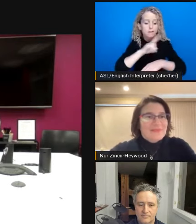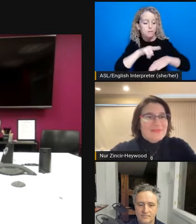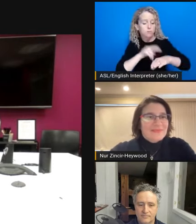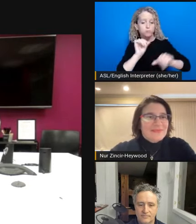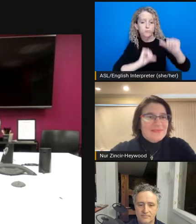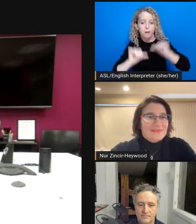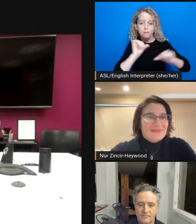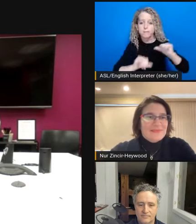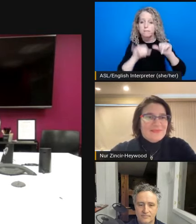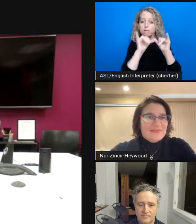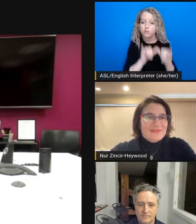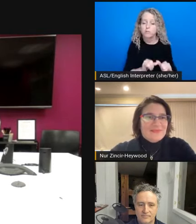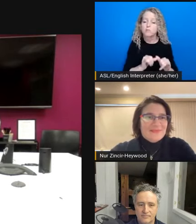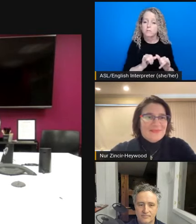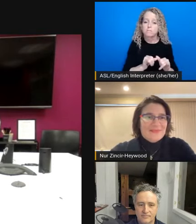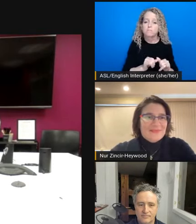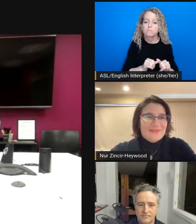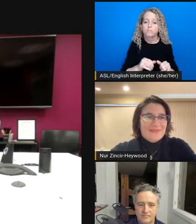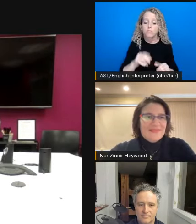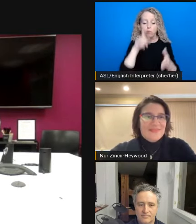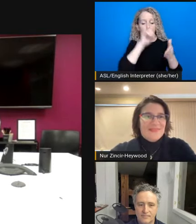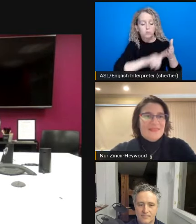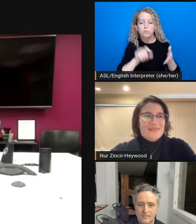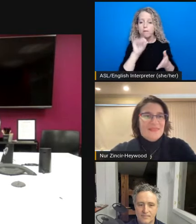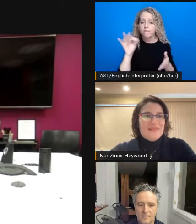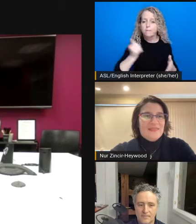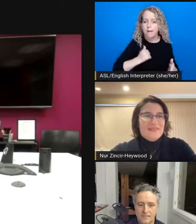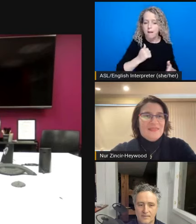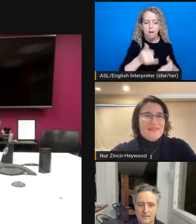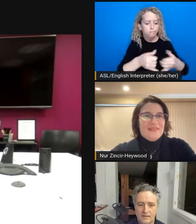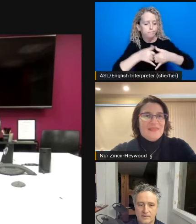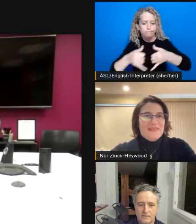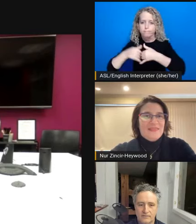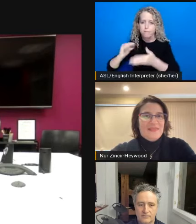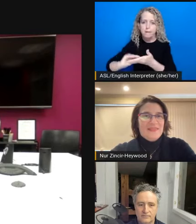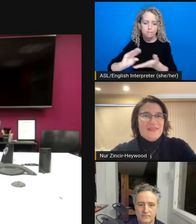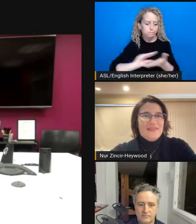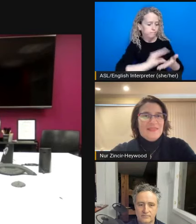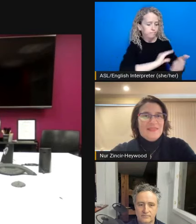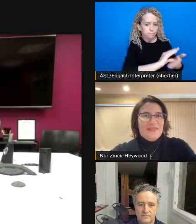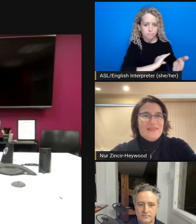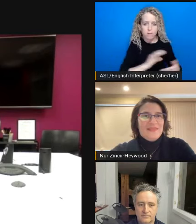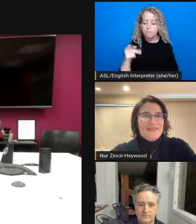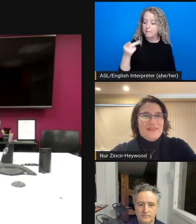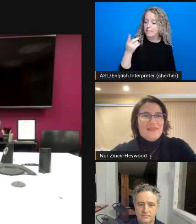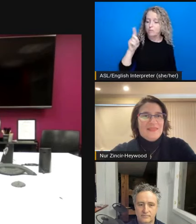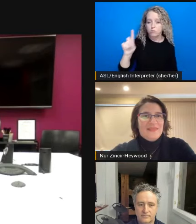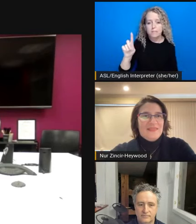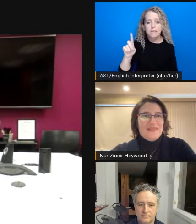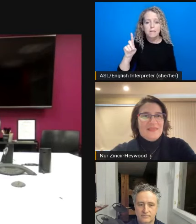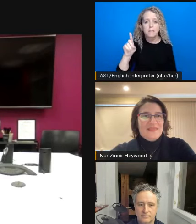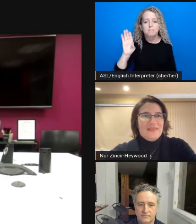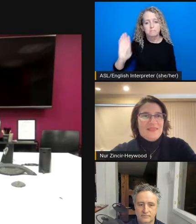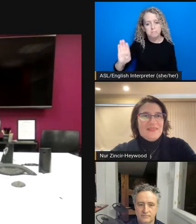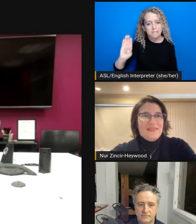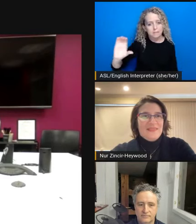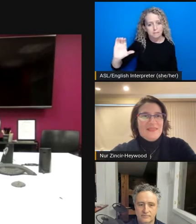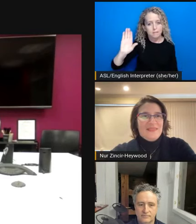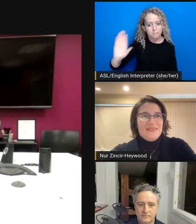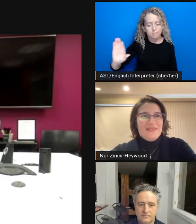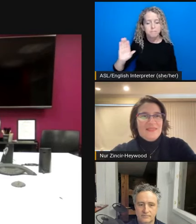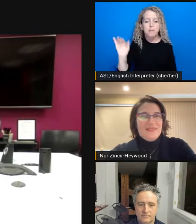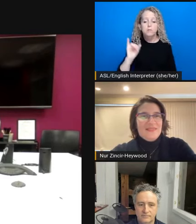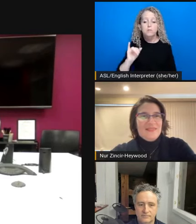Engineering Research Council of Canada. He holds a PhD in management from the University of British Columbia, and Dr. Ralph is also the